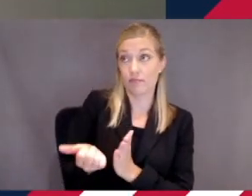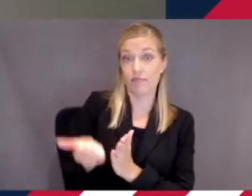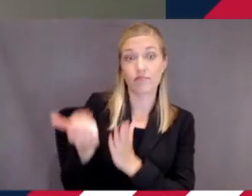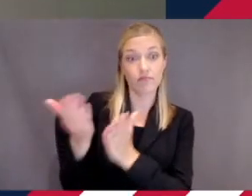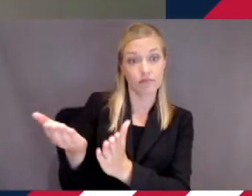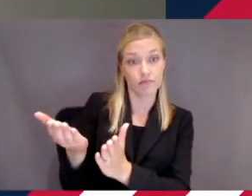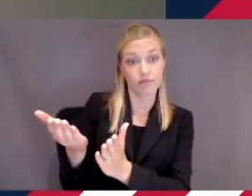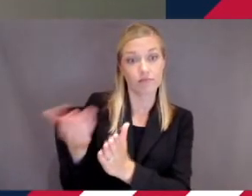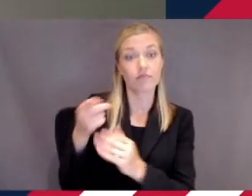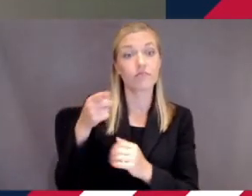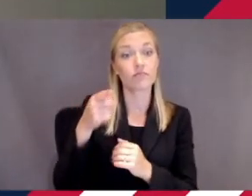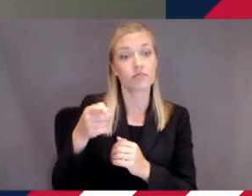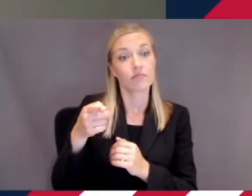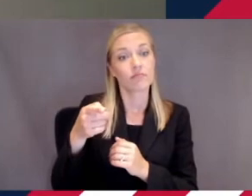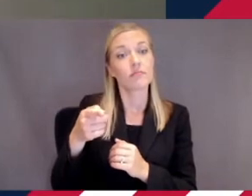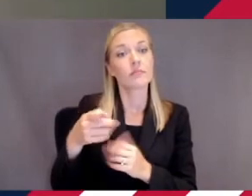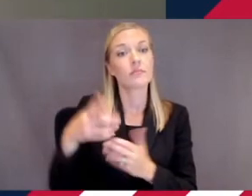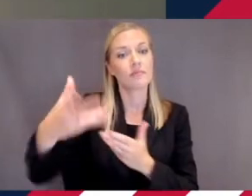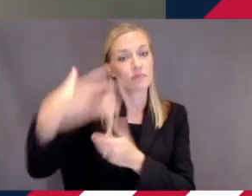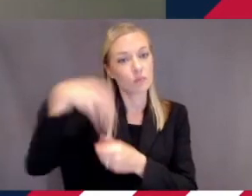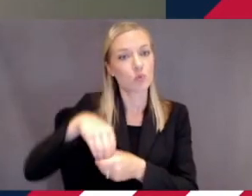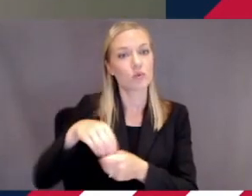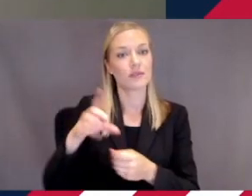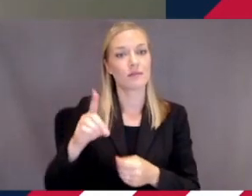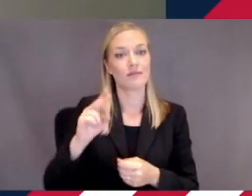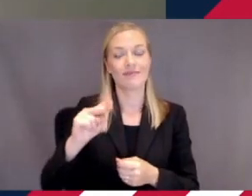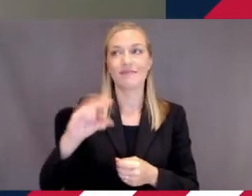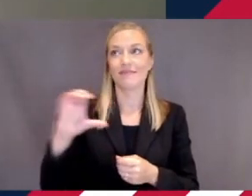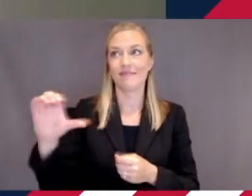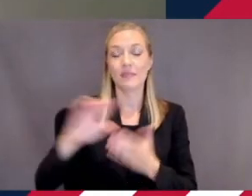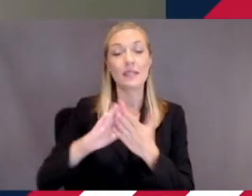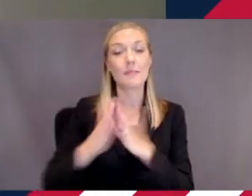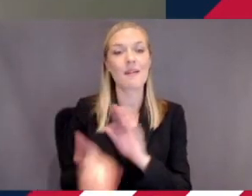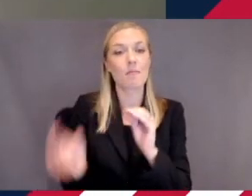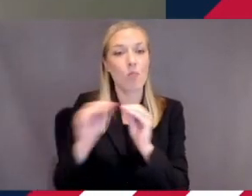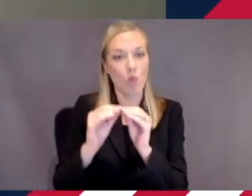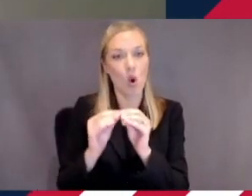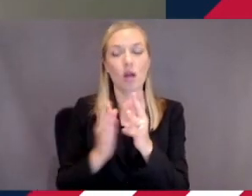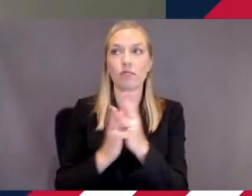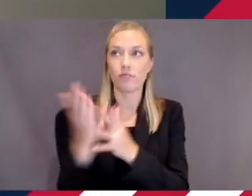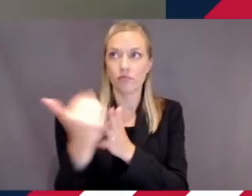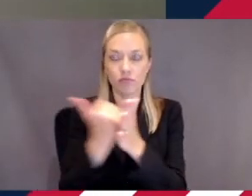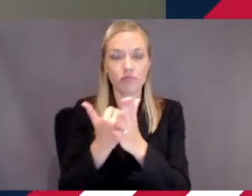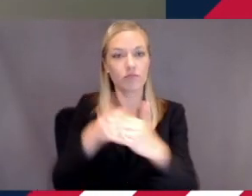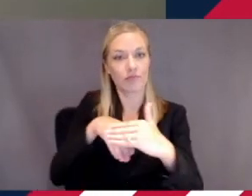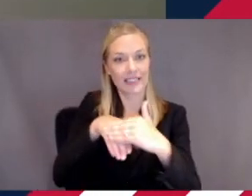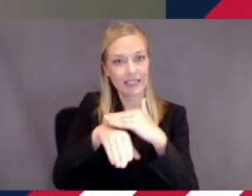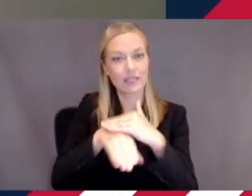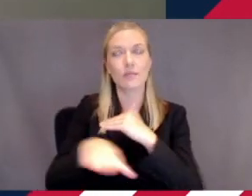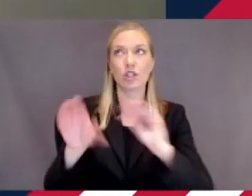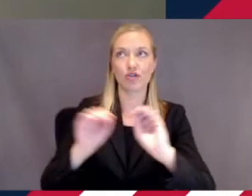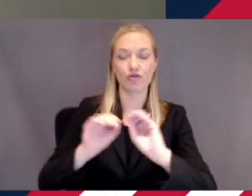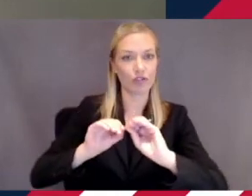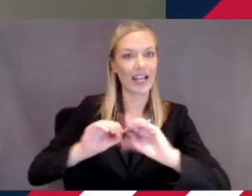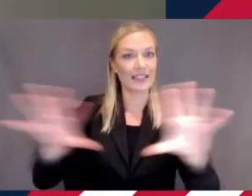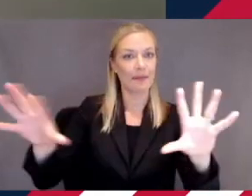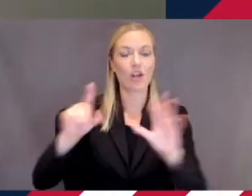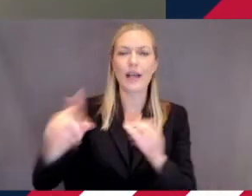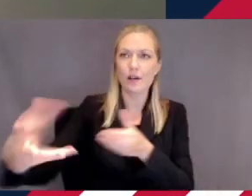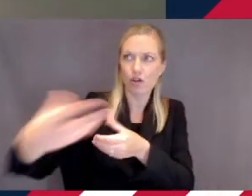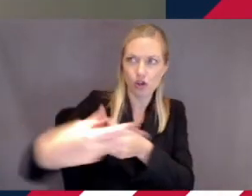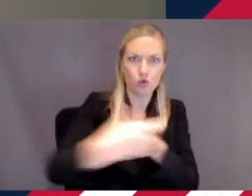election to make the process more accessible, transparent, and inclusive, It also establishes a framework that can